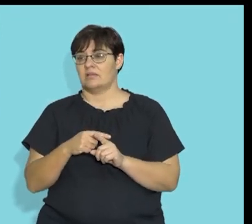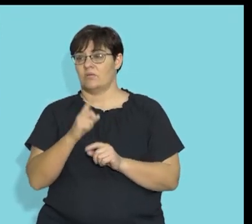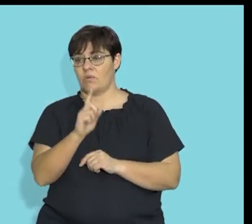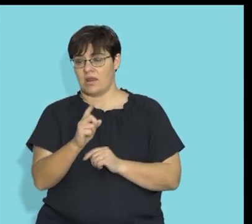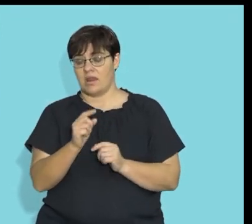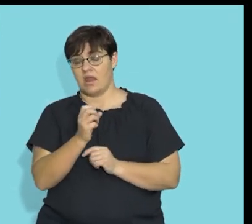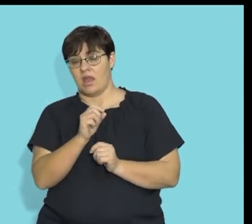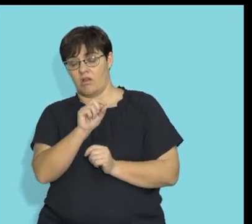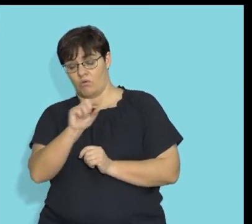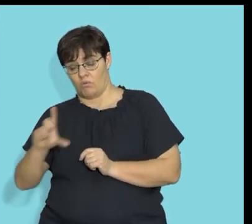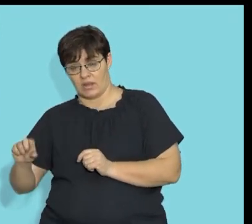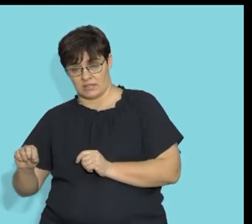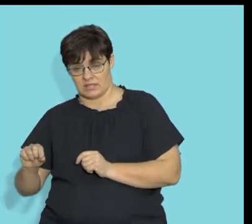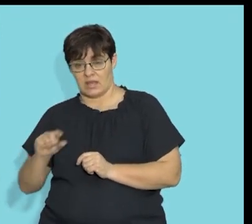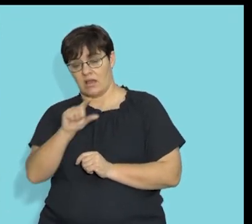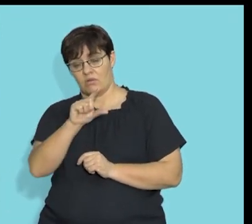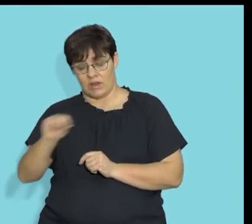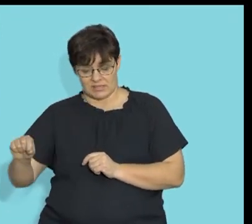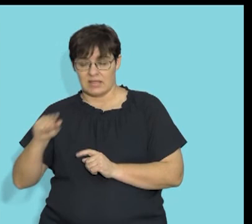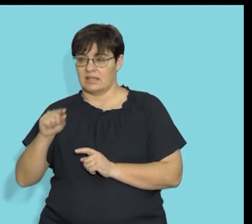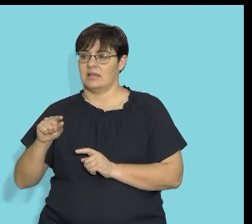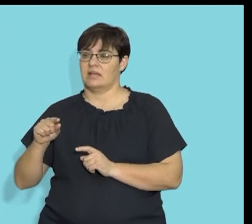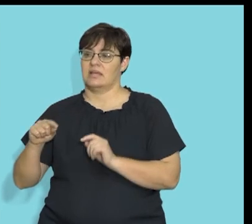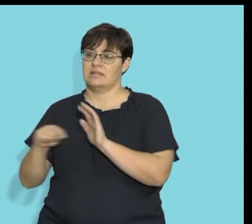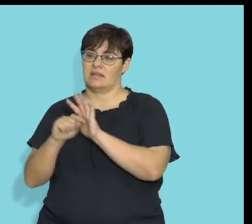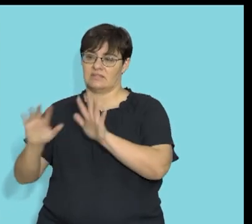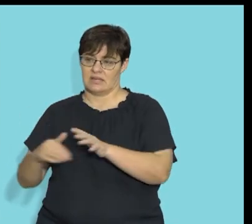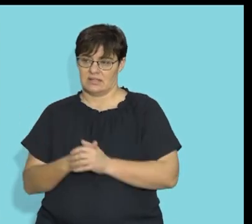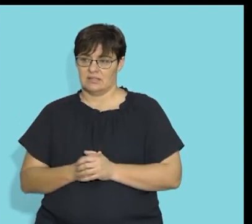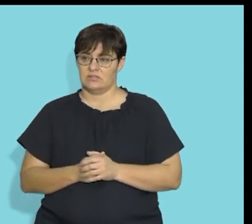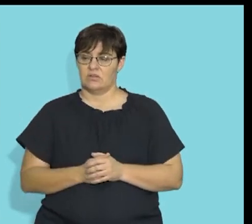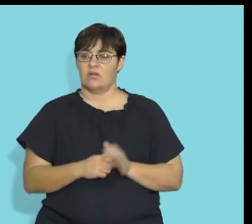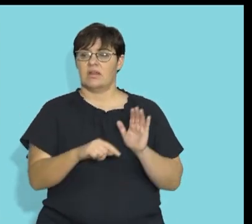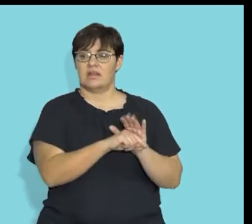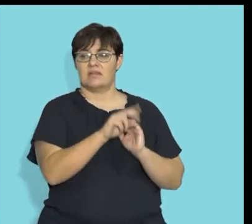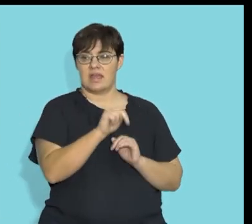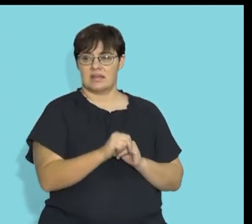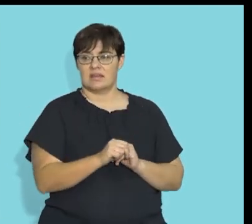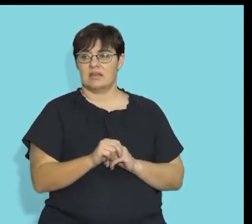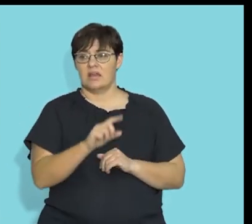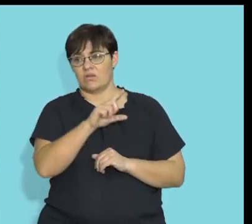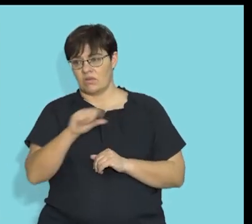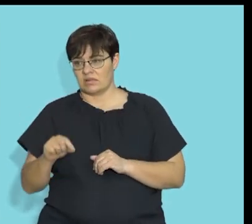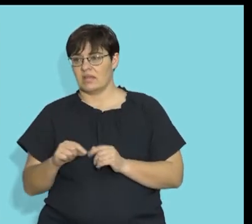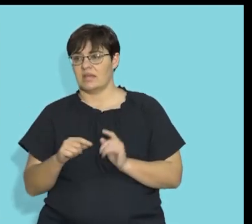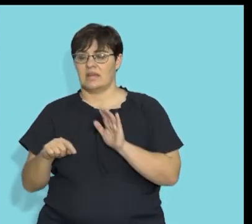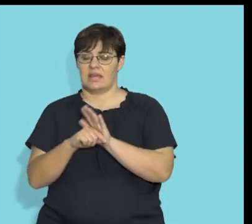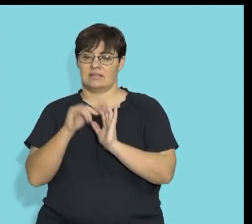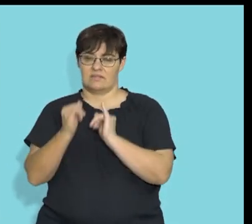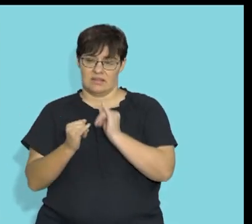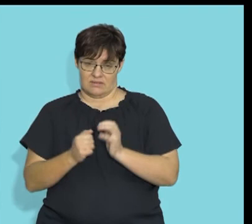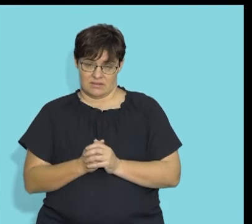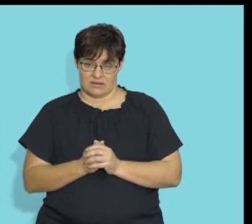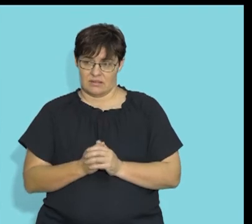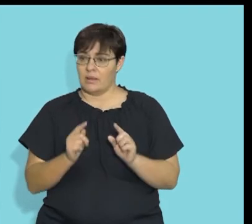than negative 10, I'm going to take my 1 over to the right-hand side, so it will be negative n is greater than